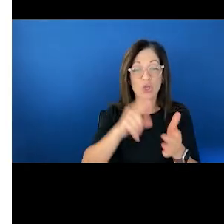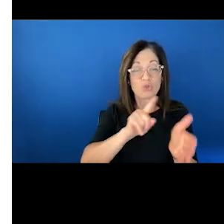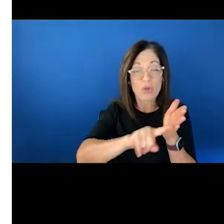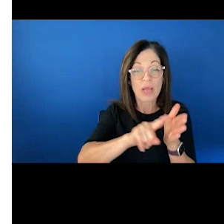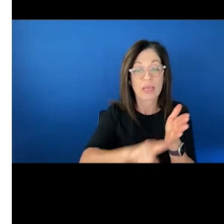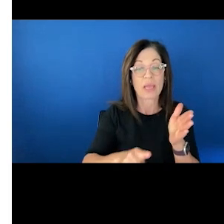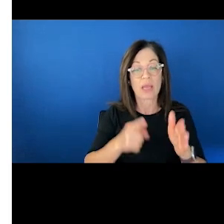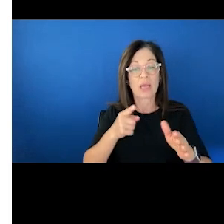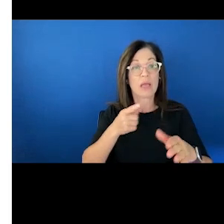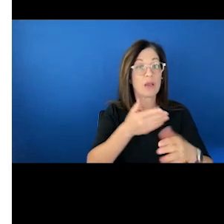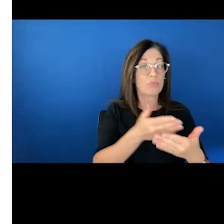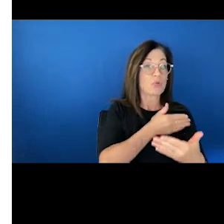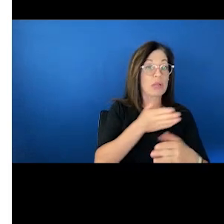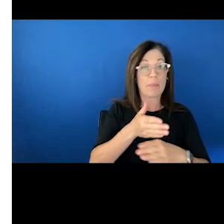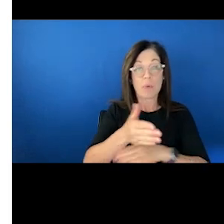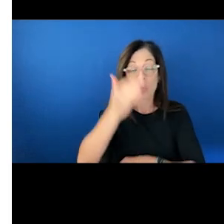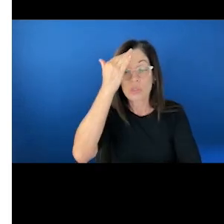or satisfaction?